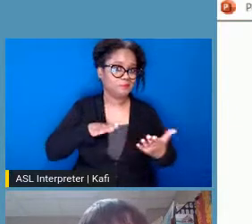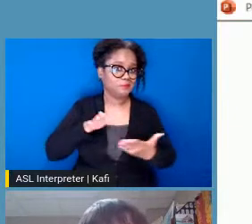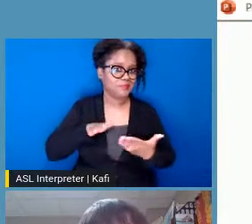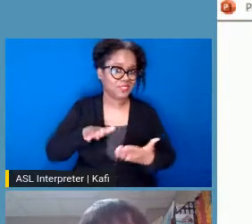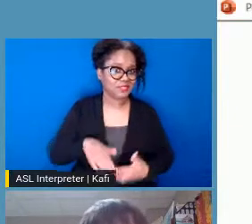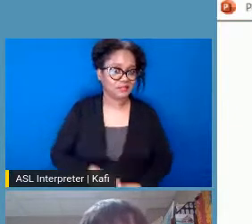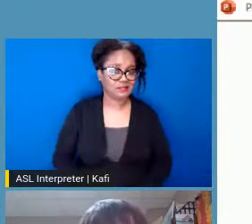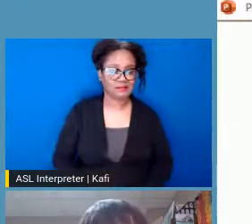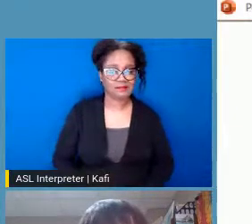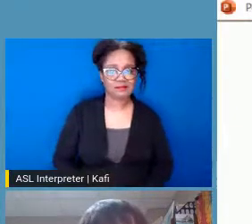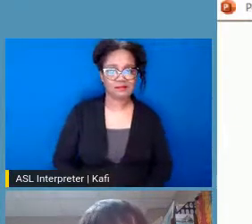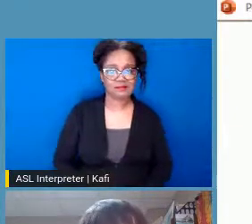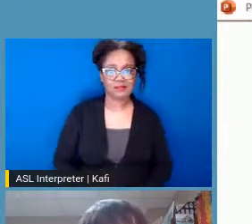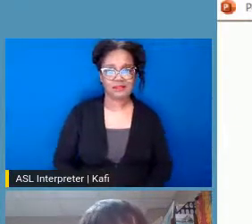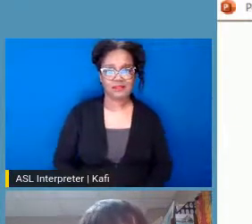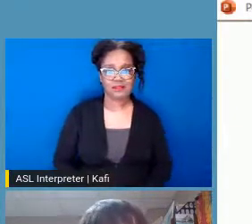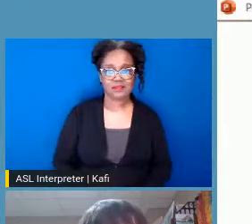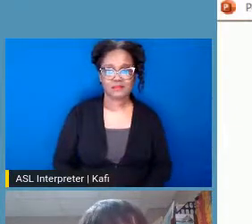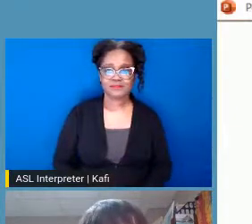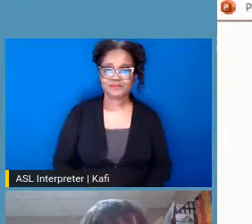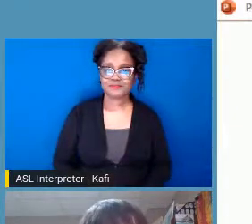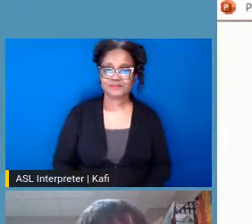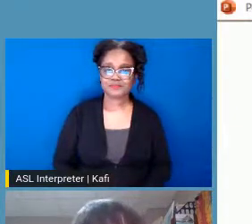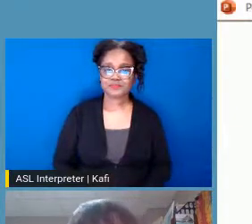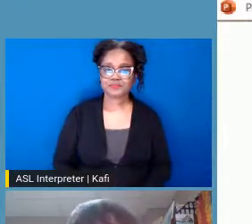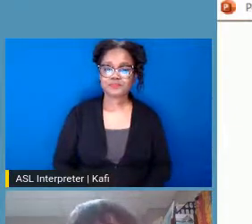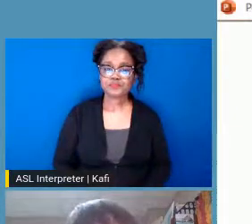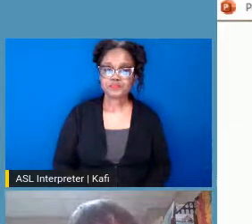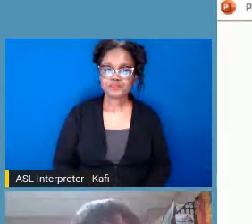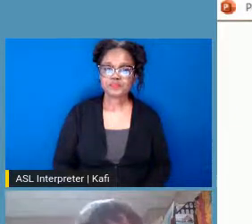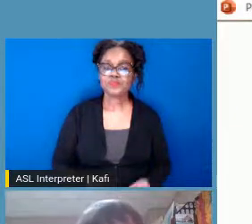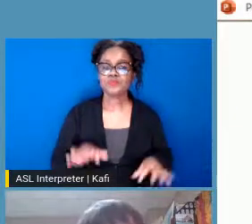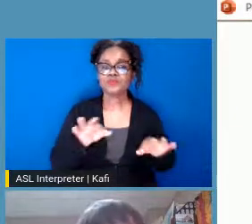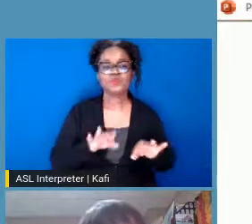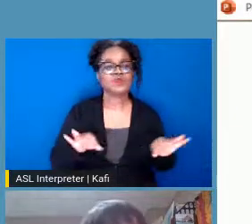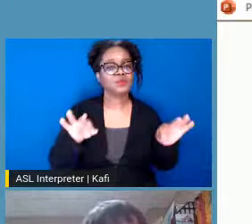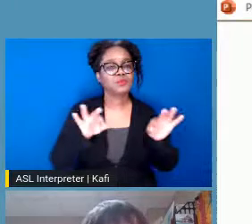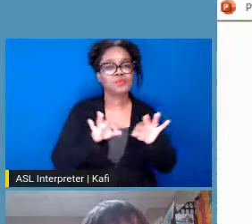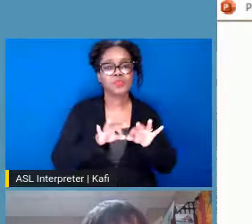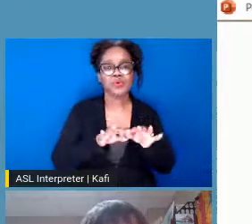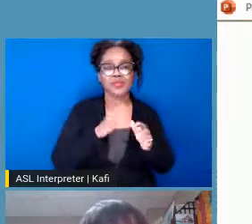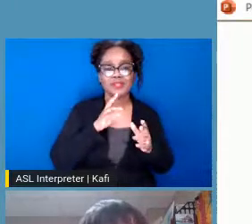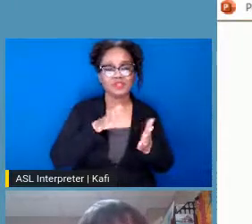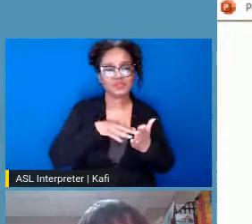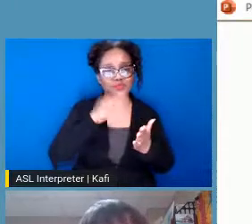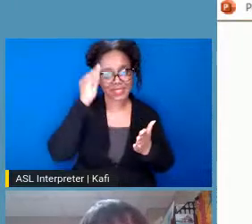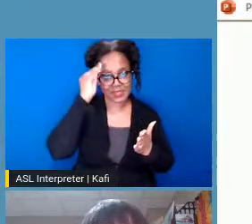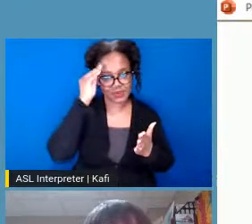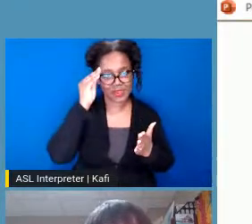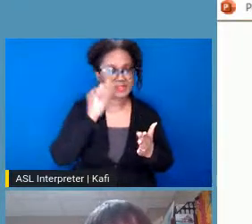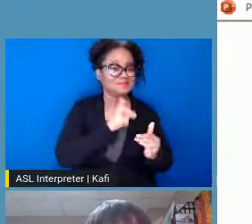Yeah. So, yeah. Yeah, our key takeaways, I think, echo Anne's very much. So.